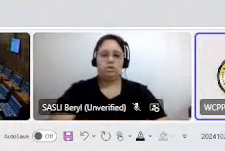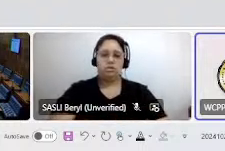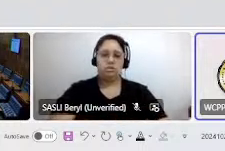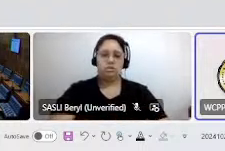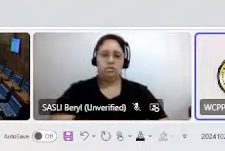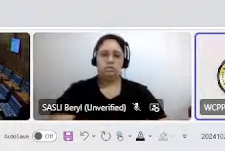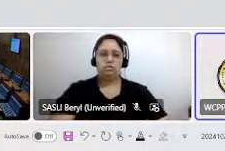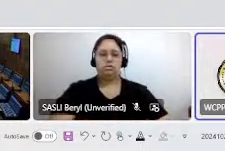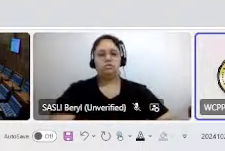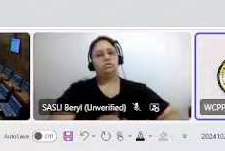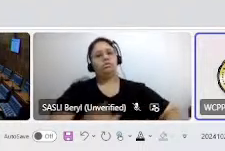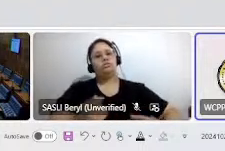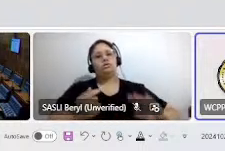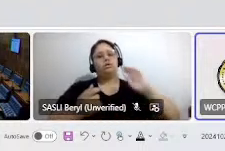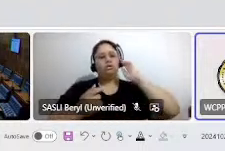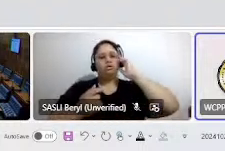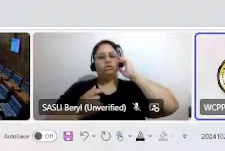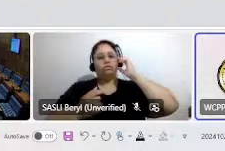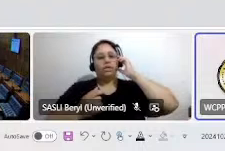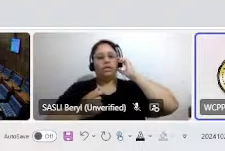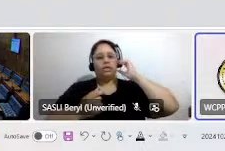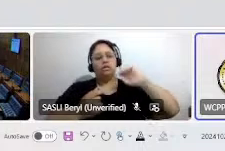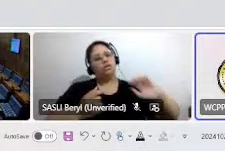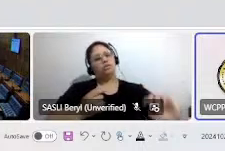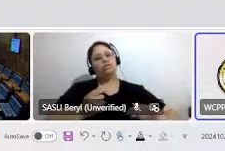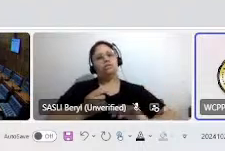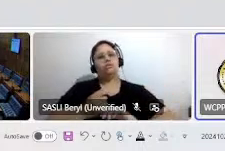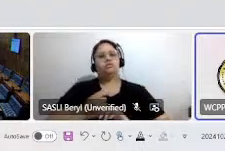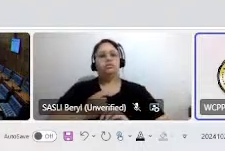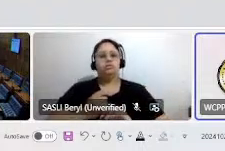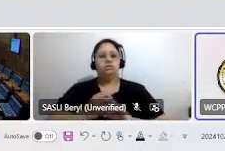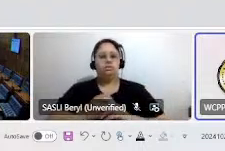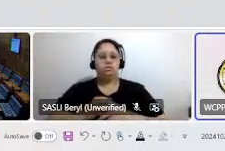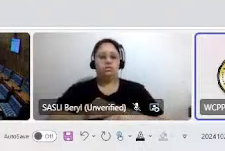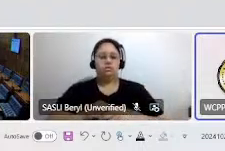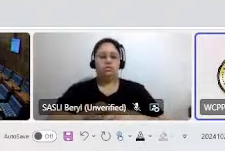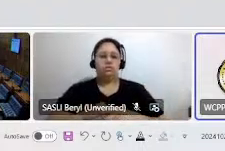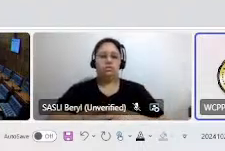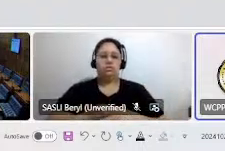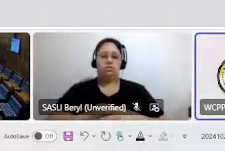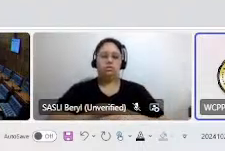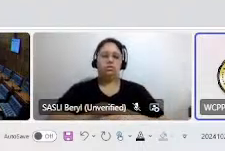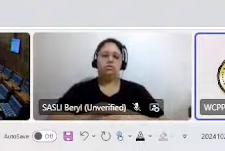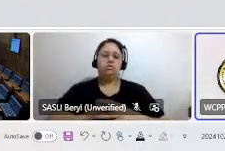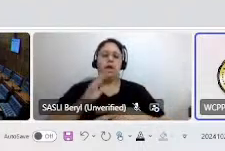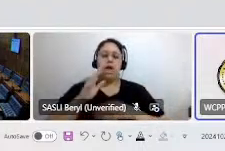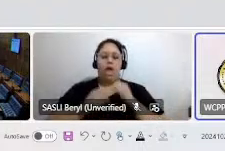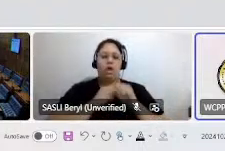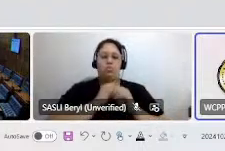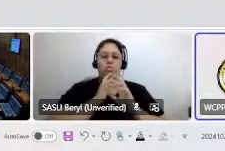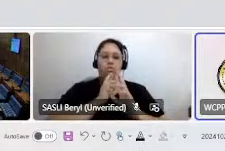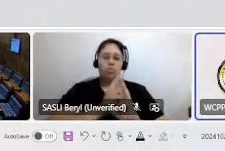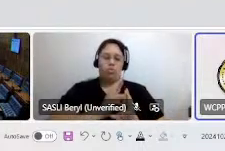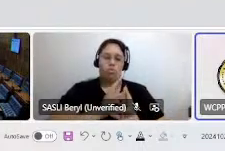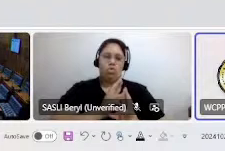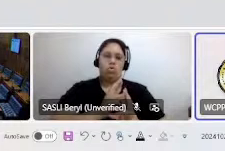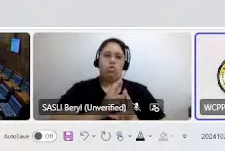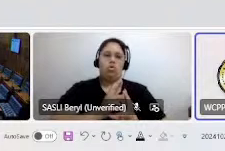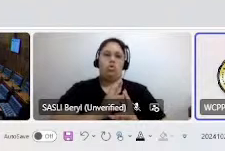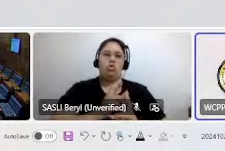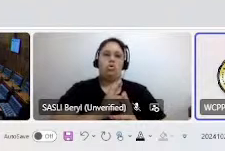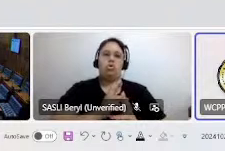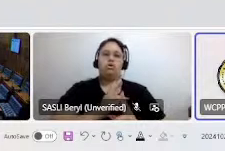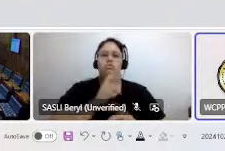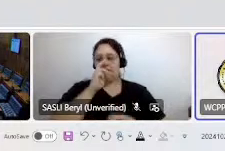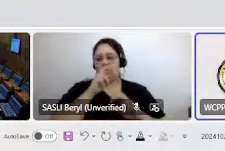work for our communities. And I think that while we accept it's an annual report, it's something that I think we